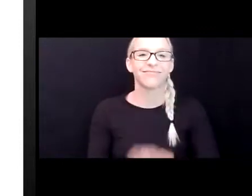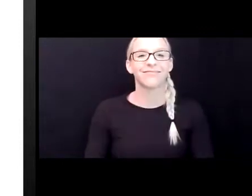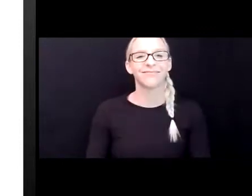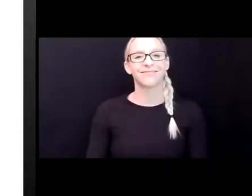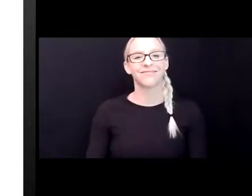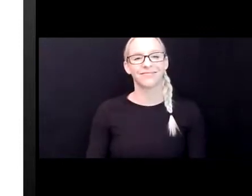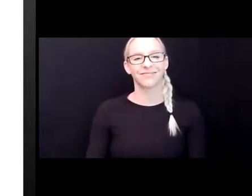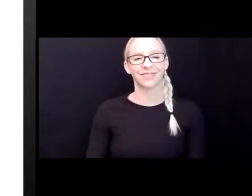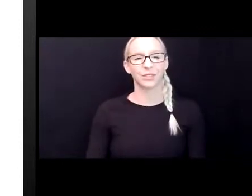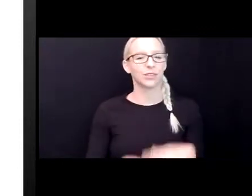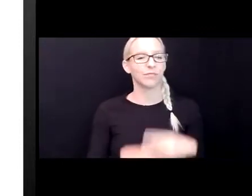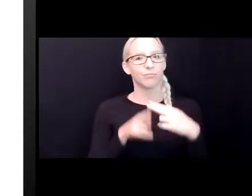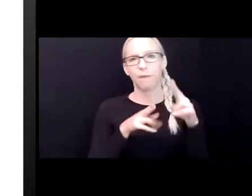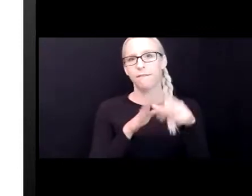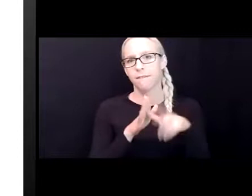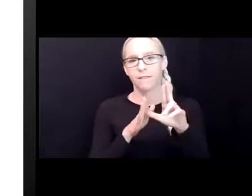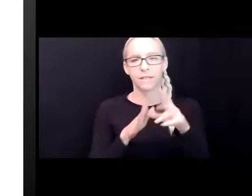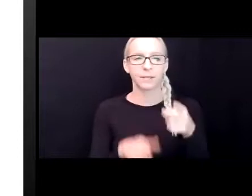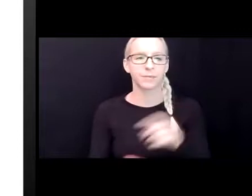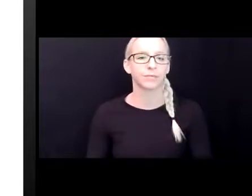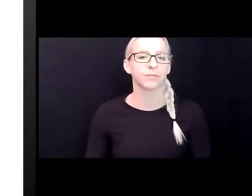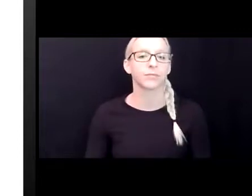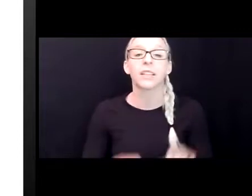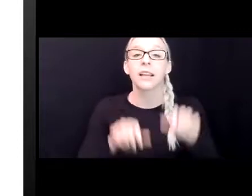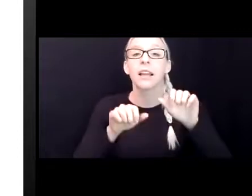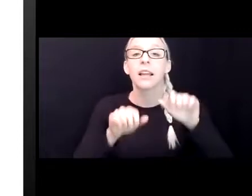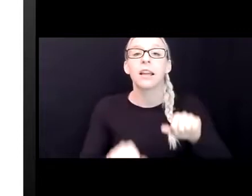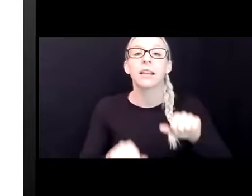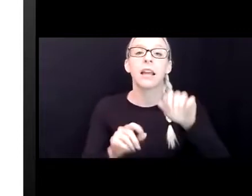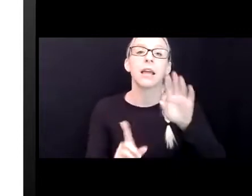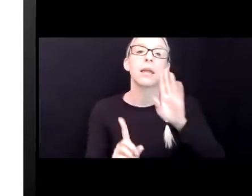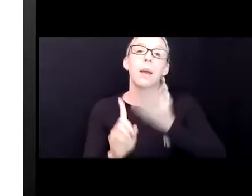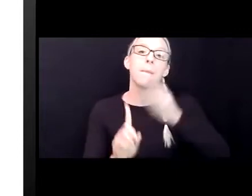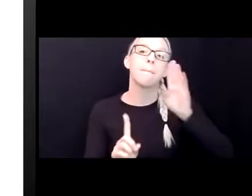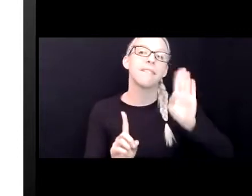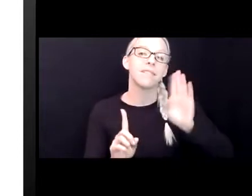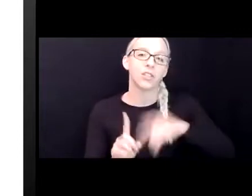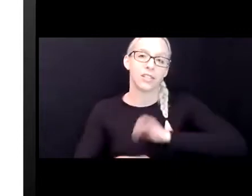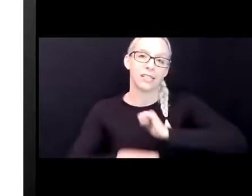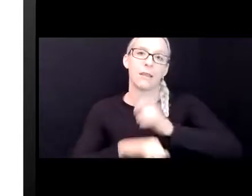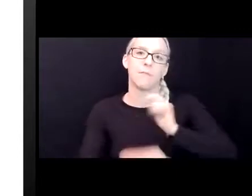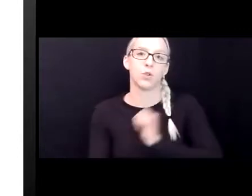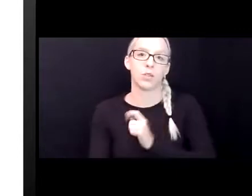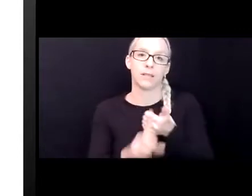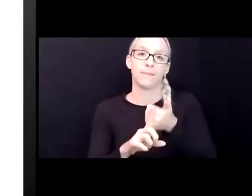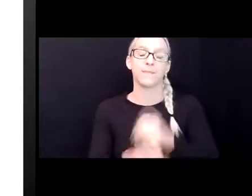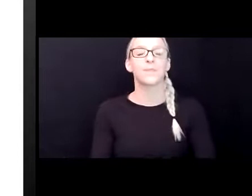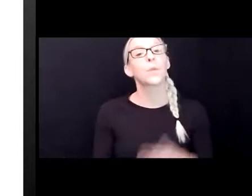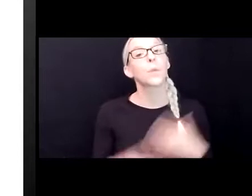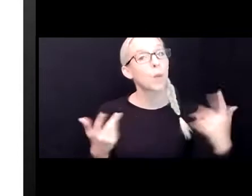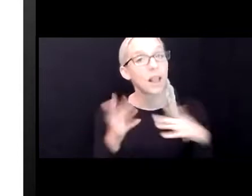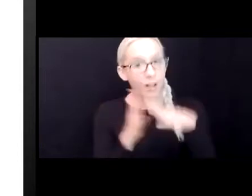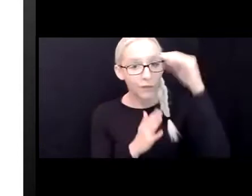these briefly, can the beneficiary establish the trust on their own? Well, you've learned that an able account